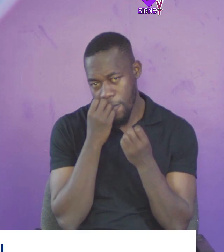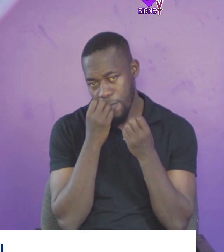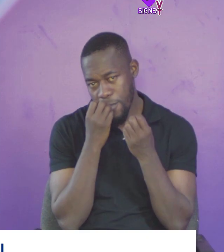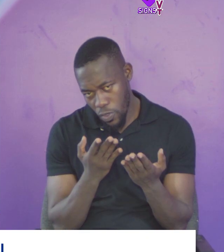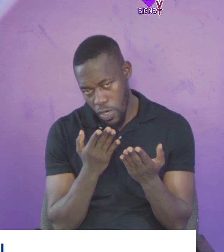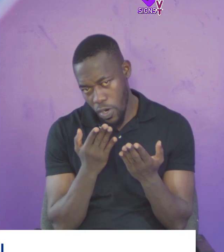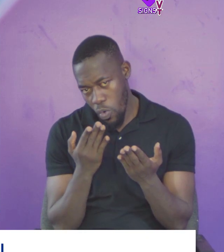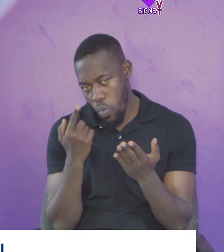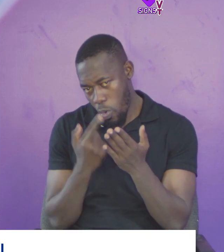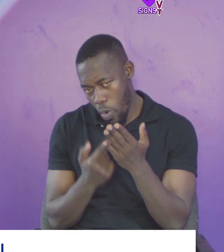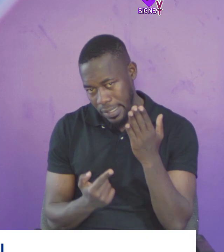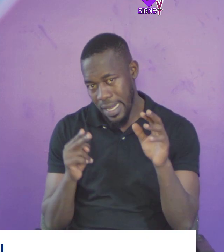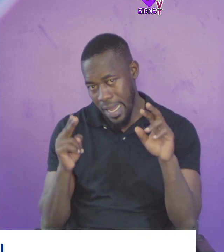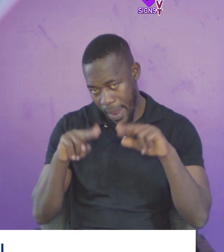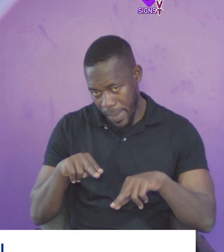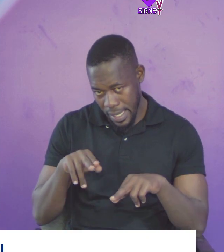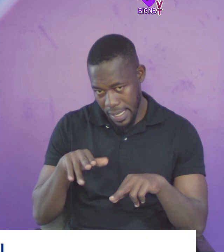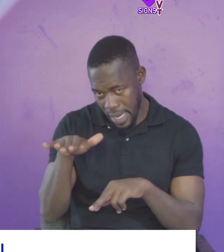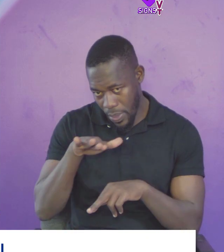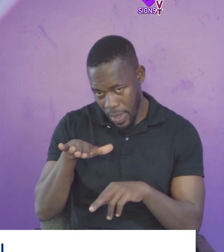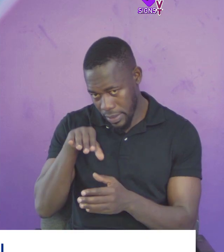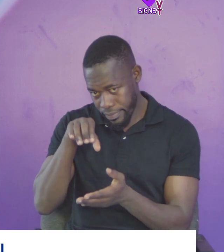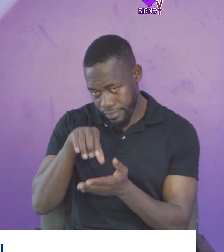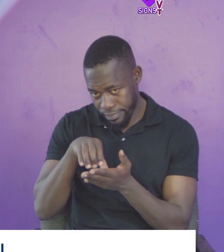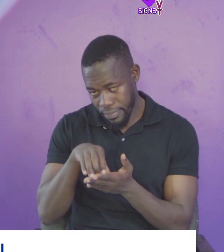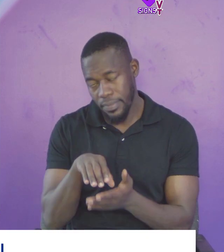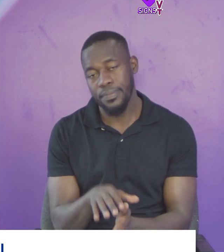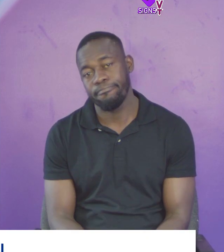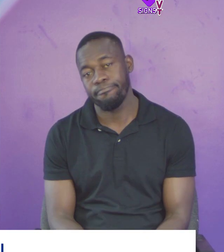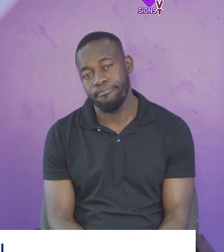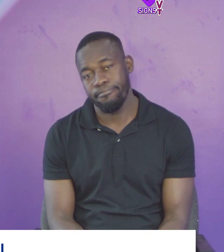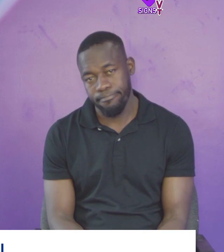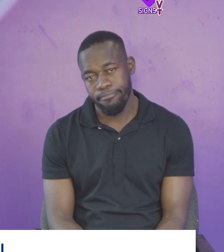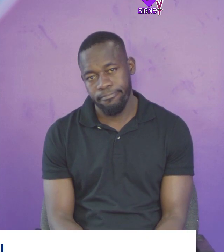circumstances surrounding the fatal attack.